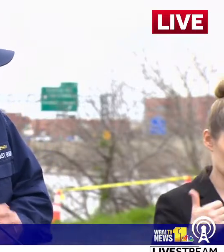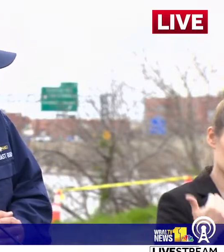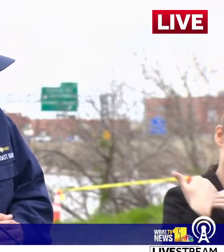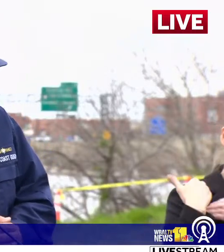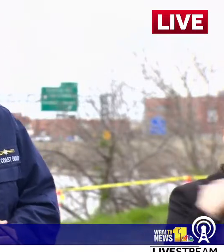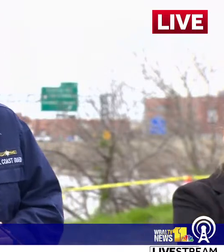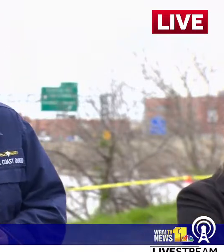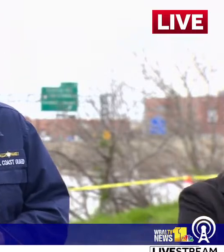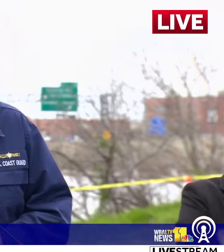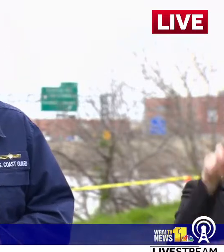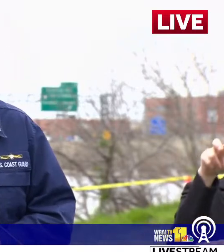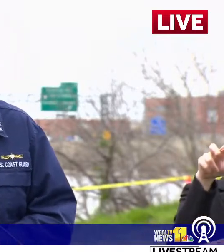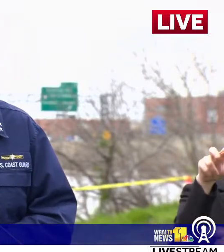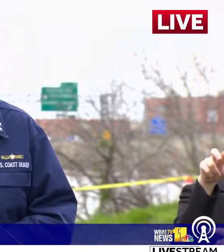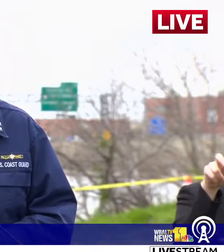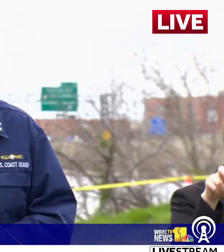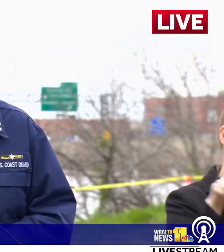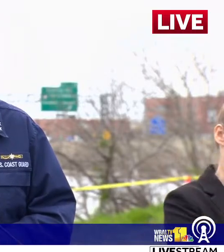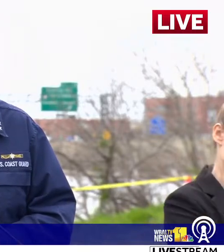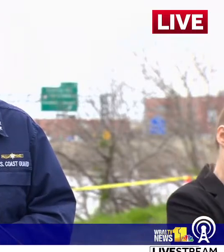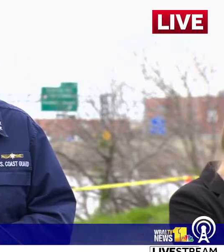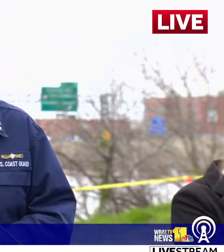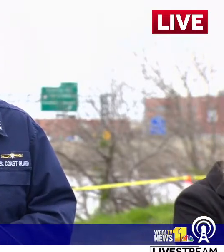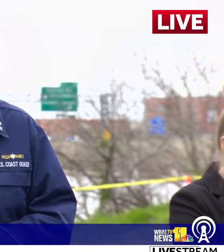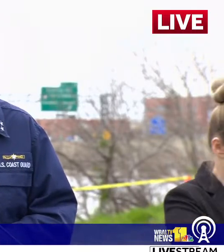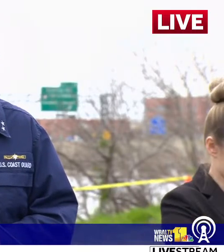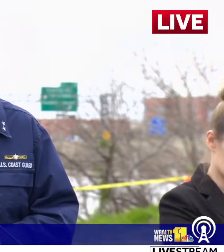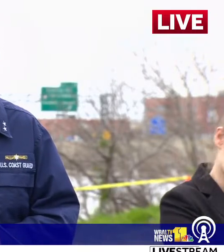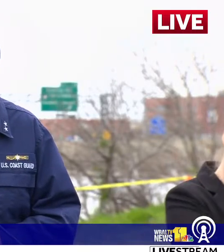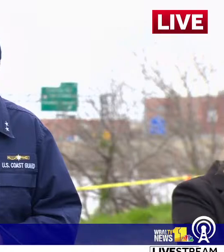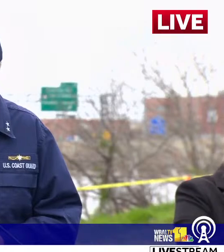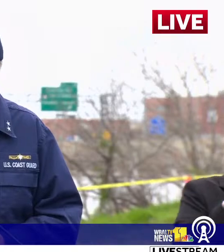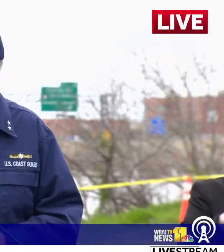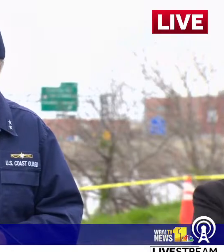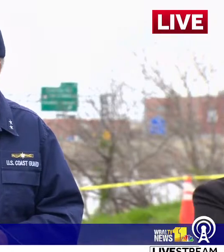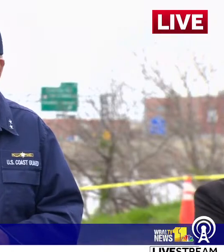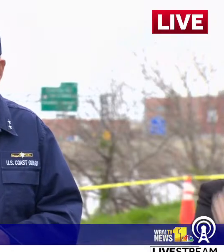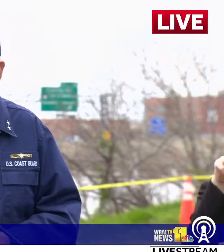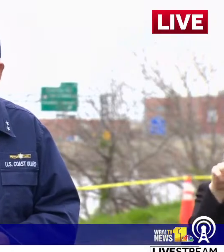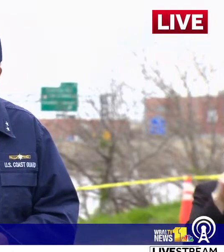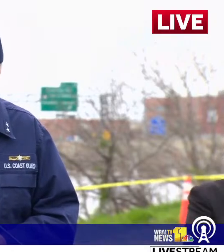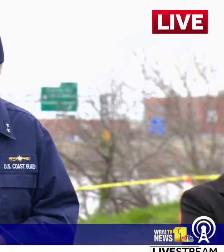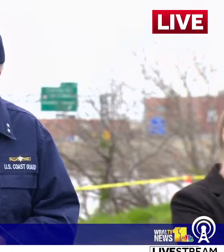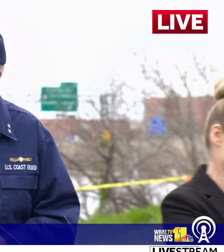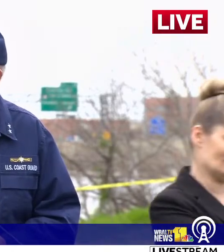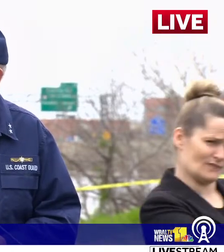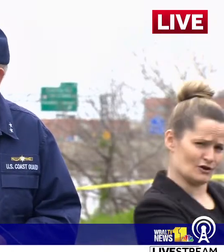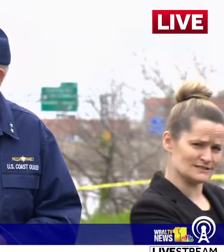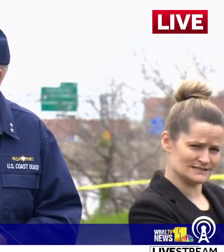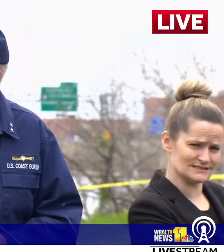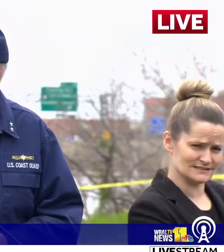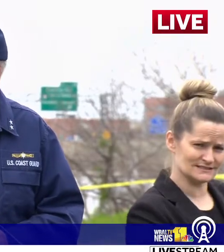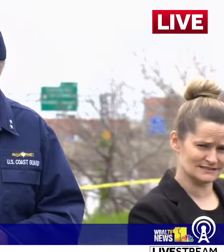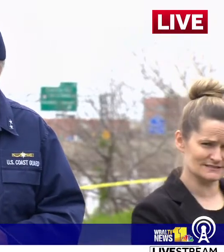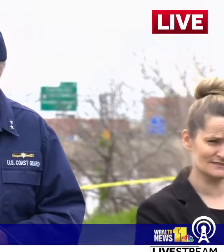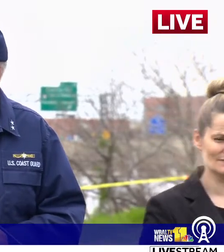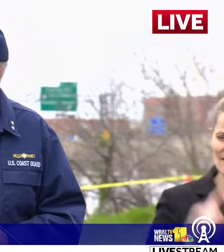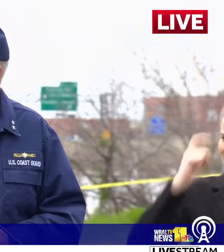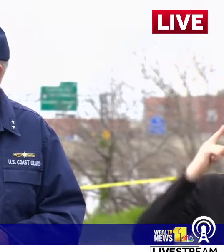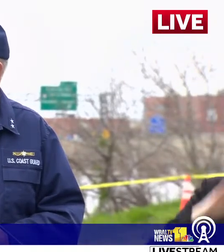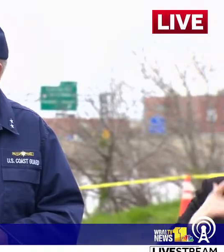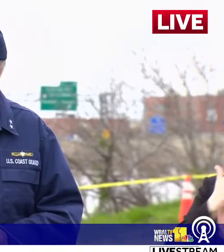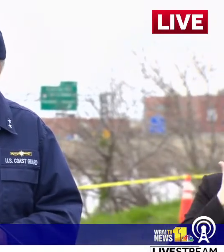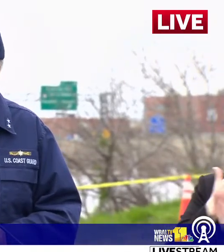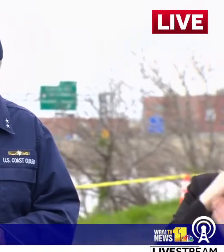in engineering and their contractors and engineers to help us with that. So I'd like for them to speak more about that. But Governor, thank you very much for